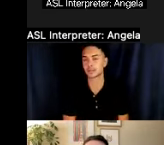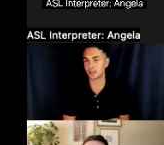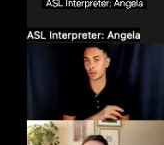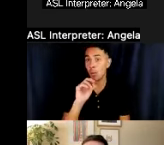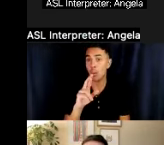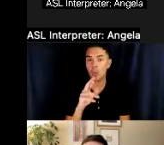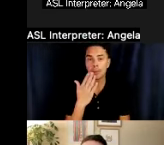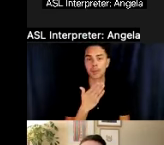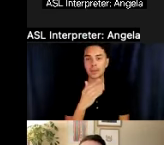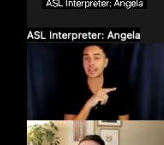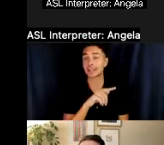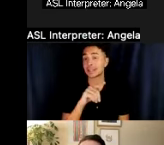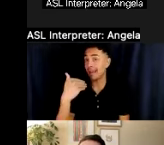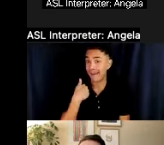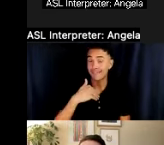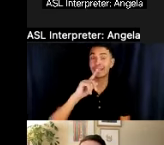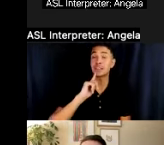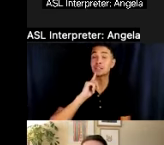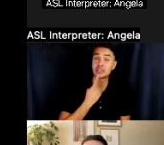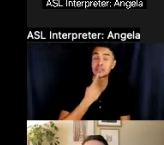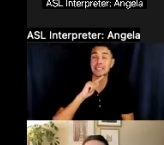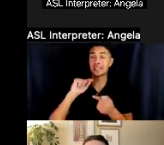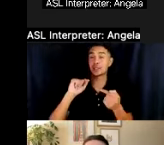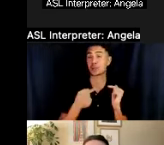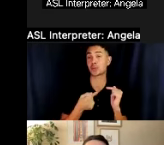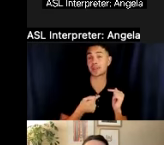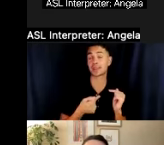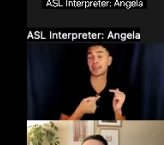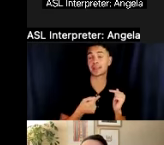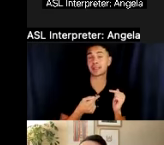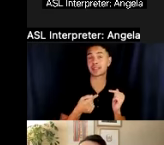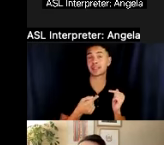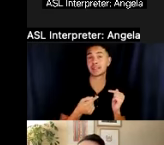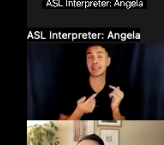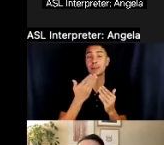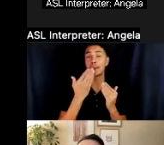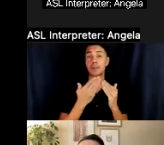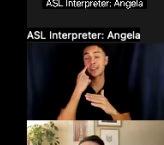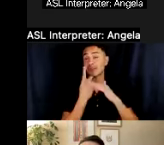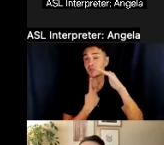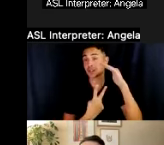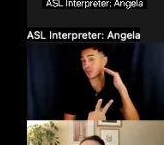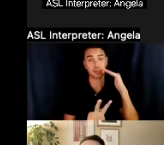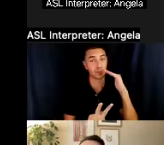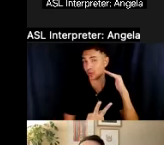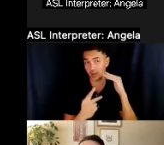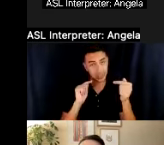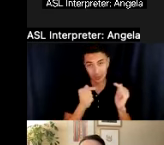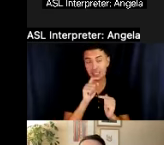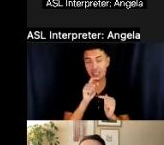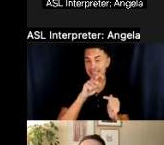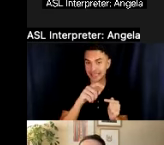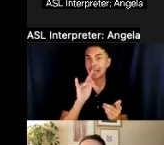perhaps there's an acute injury, perhaps there's an invisible injury that does need urgent